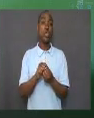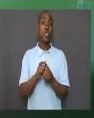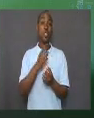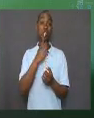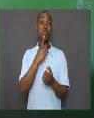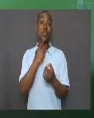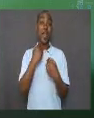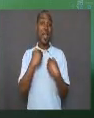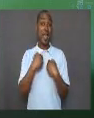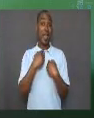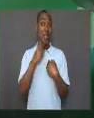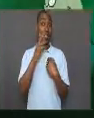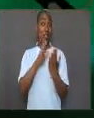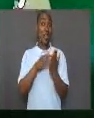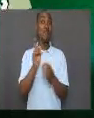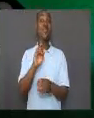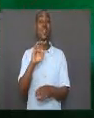sugar is present?